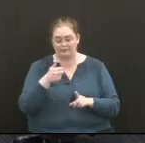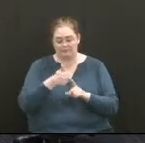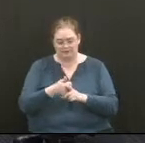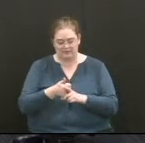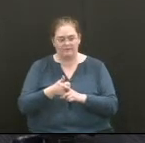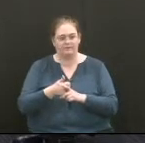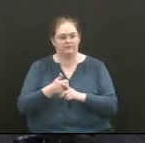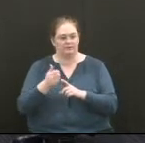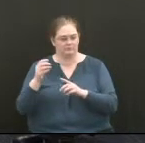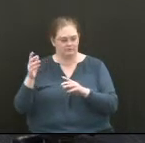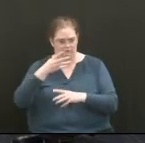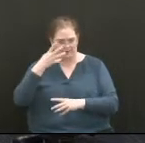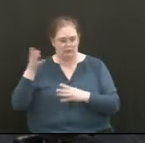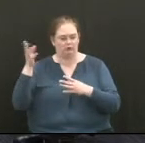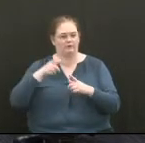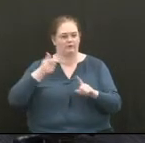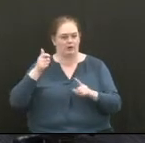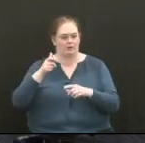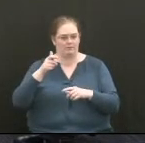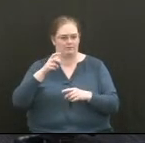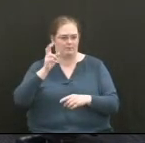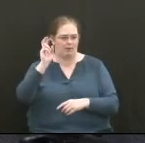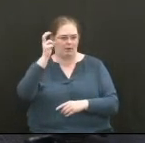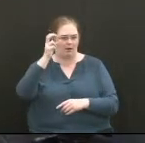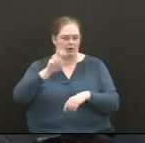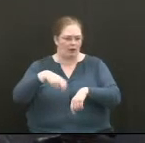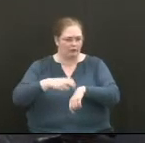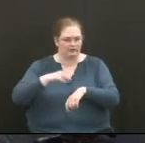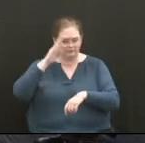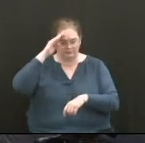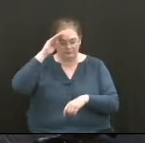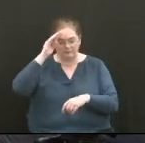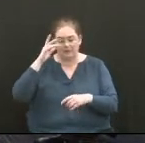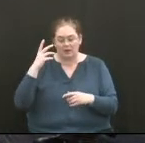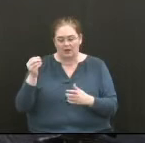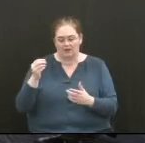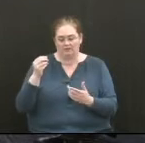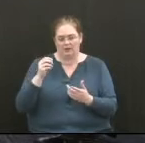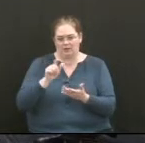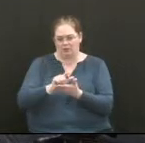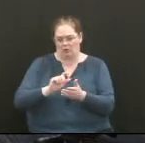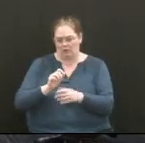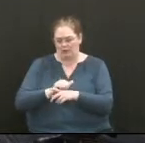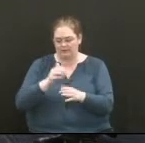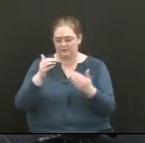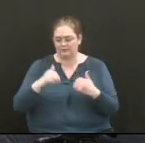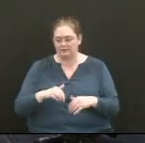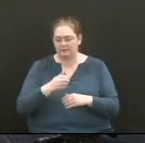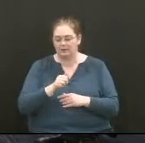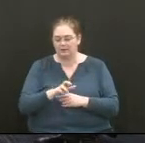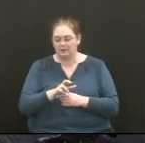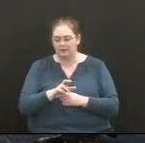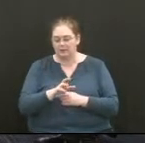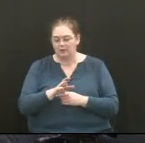in Bucks County. Ms. Woods represents the Liberian community, is actually a school board member.